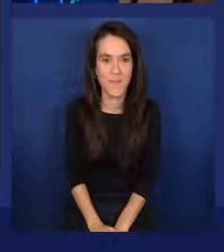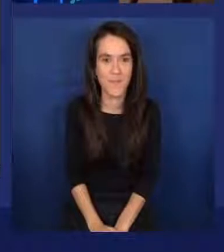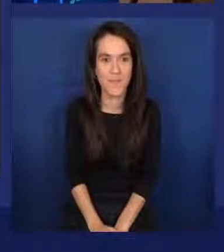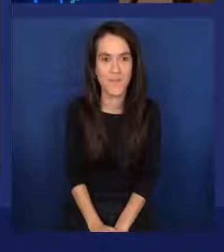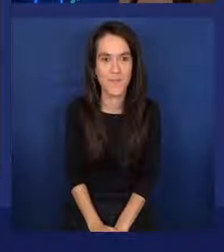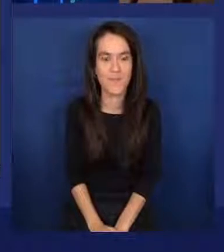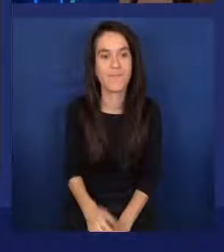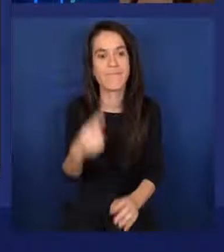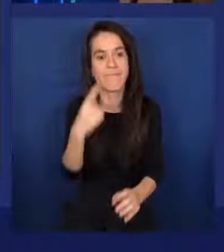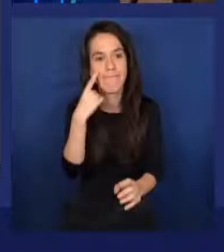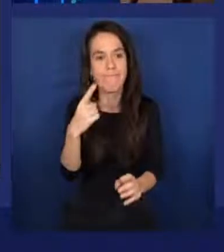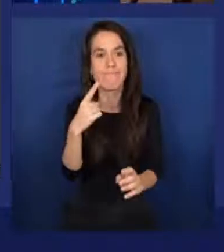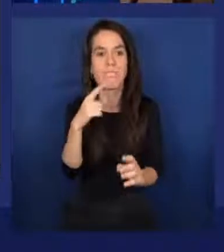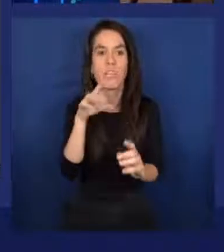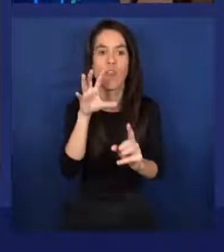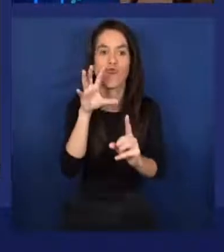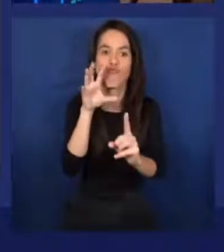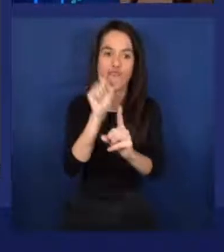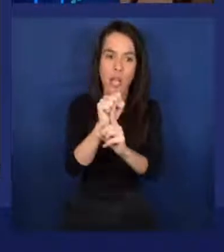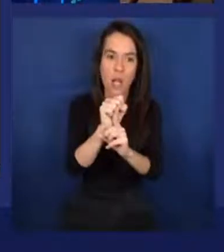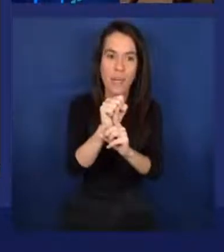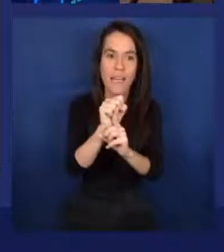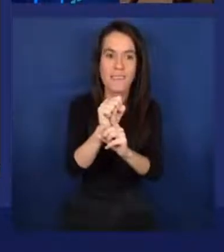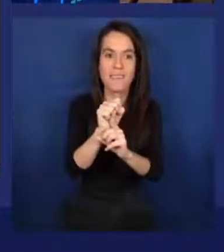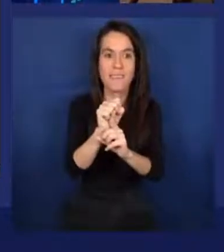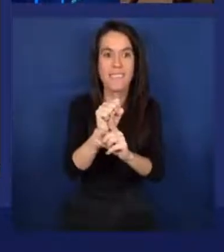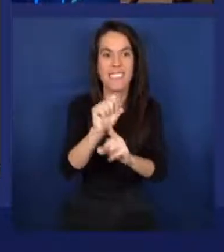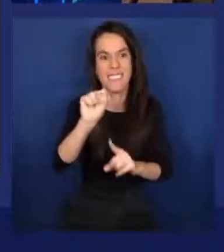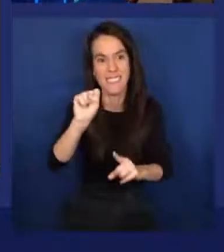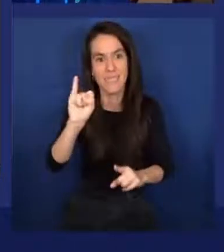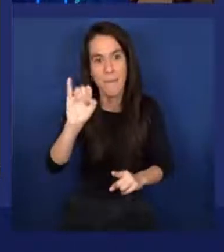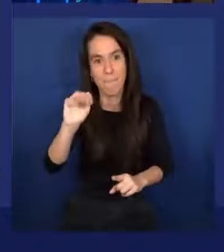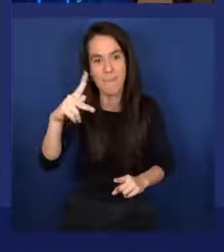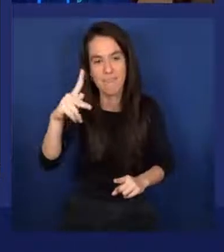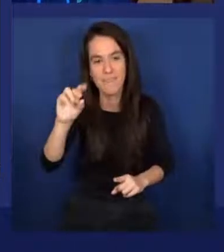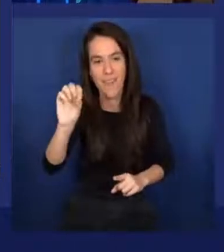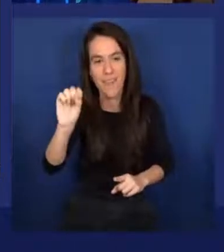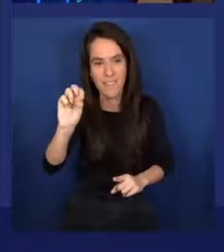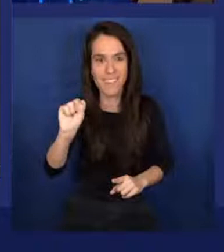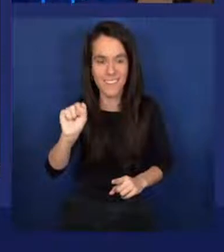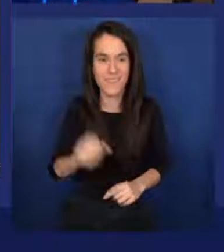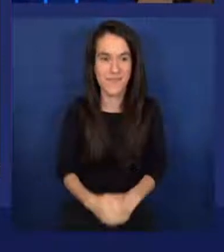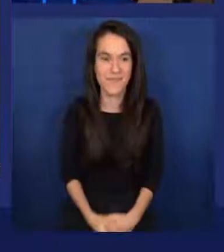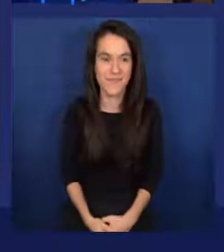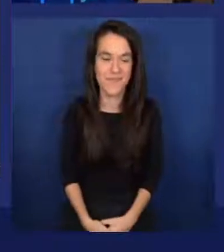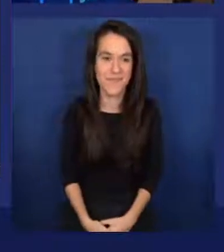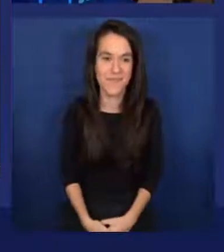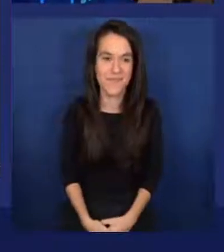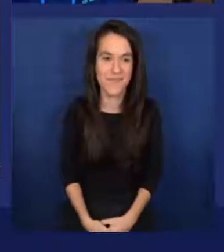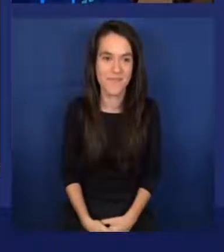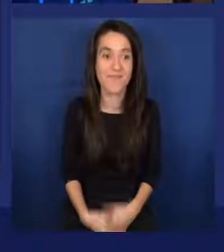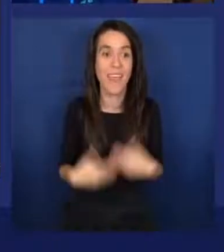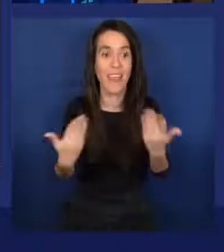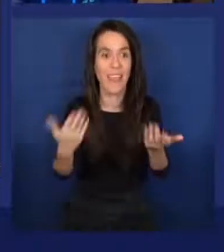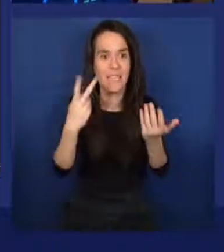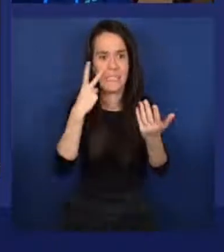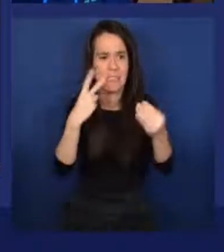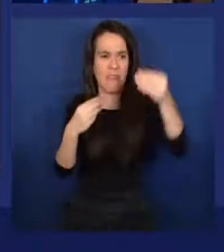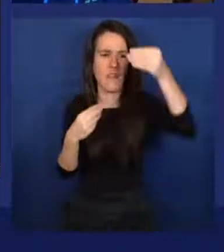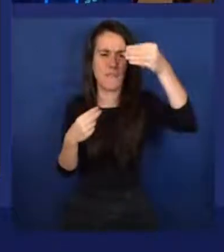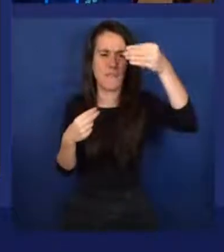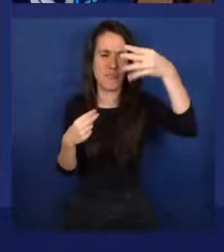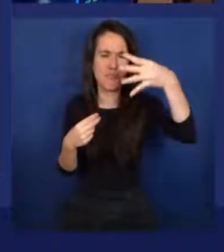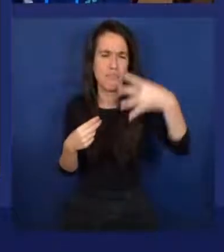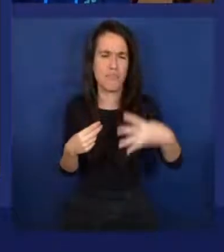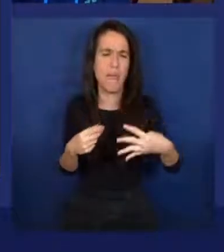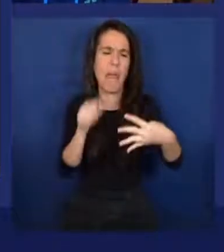recognize the Simpsons, right? And then we come to these things. I'm not going to dive into